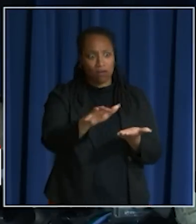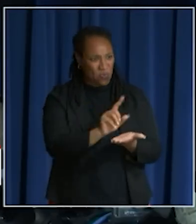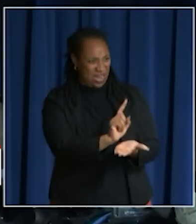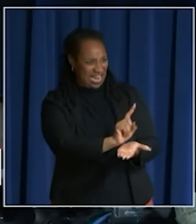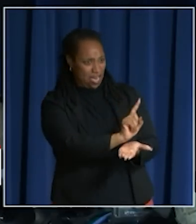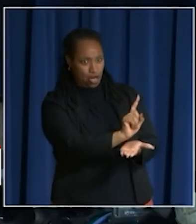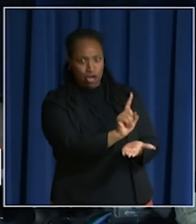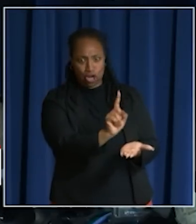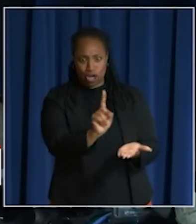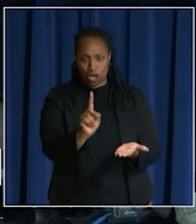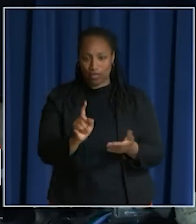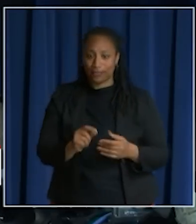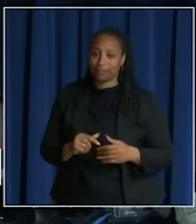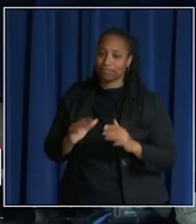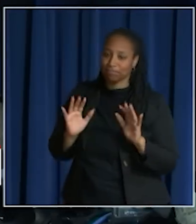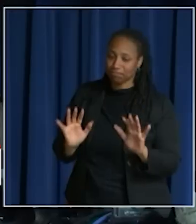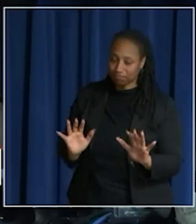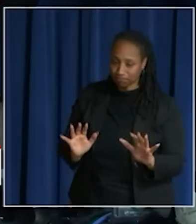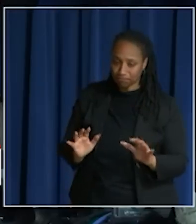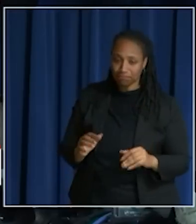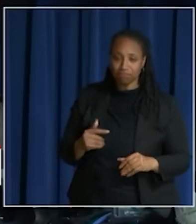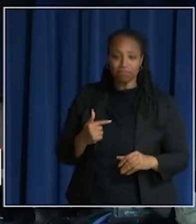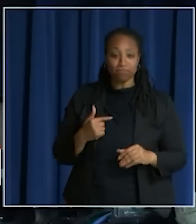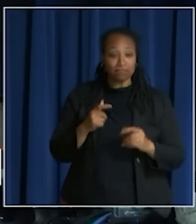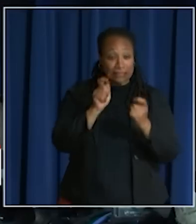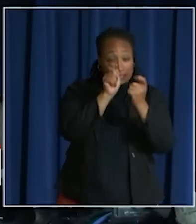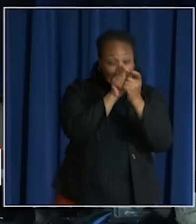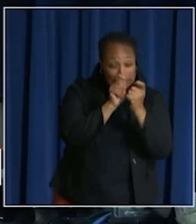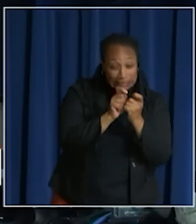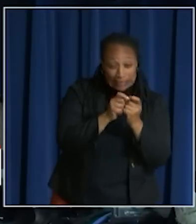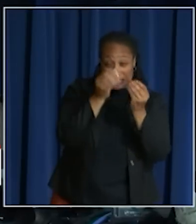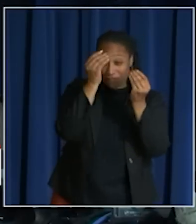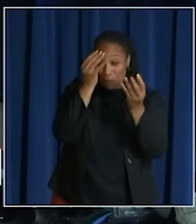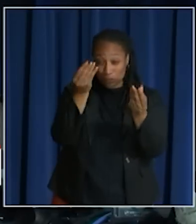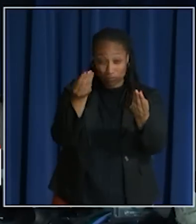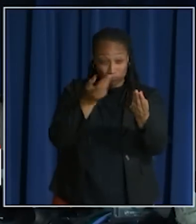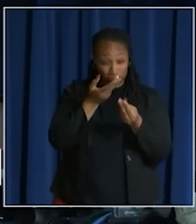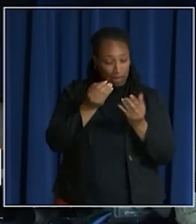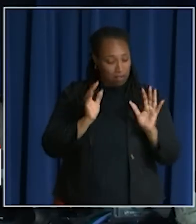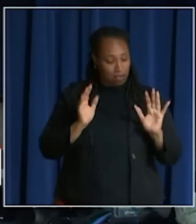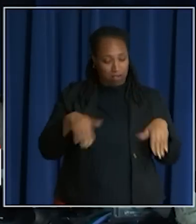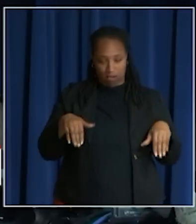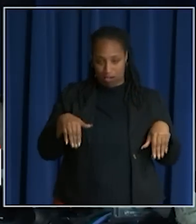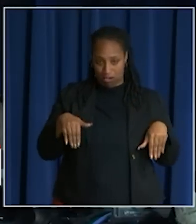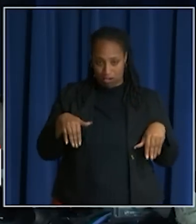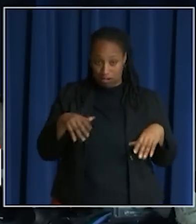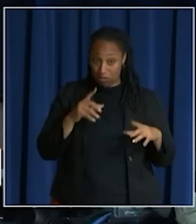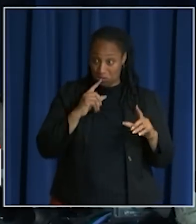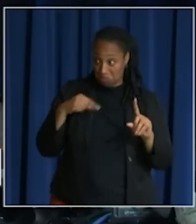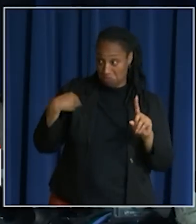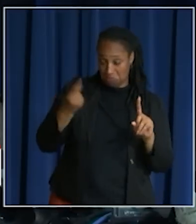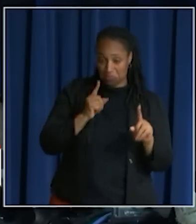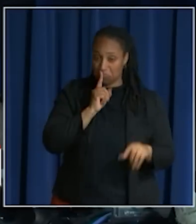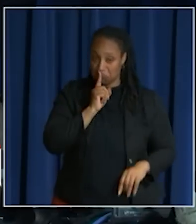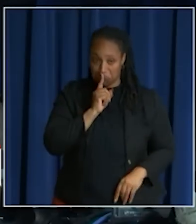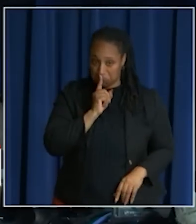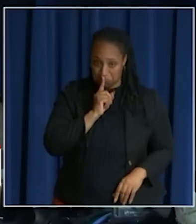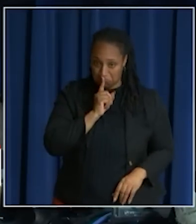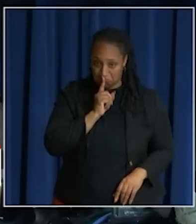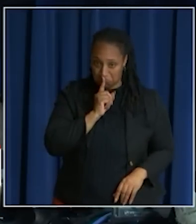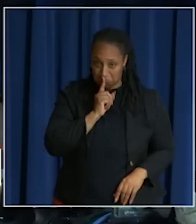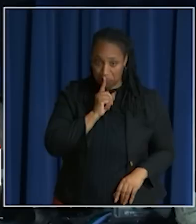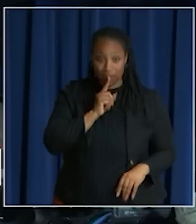gotten any more detail about the plan, about the words that he said. It